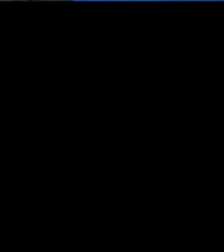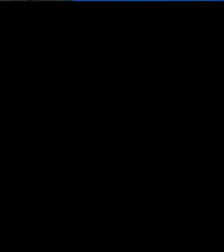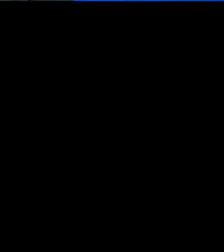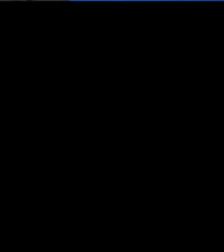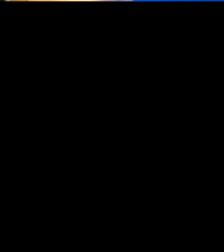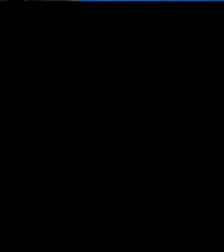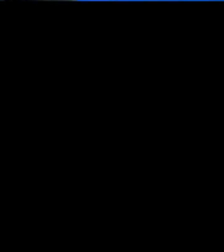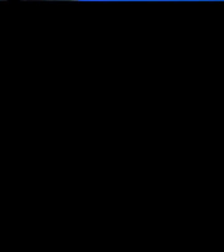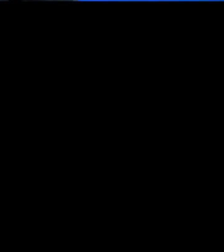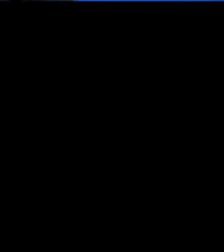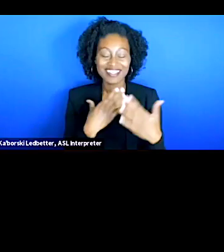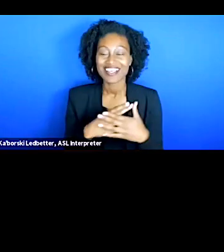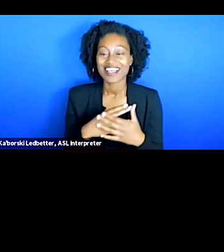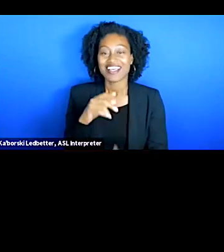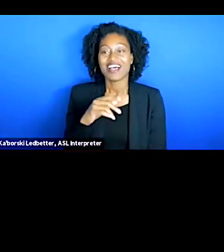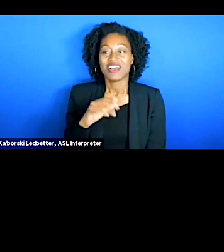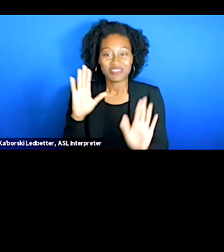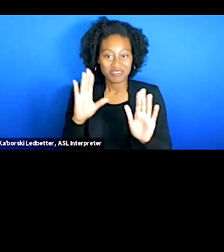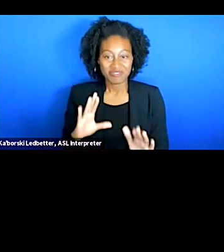Thank you for the lovely introduction, George.